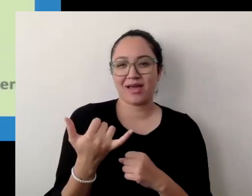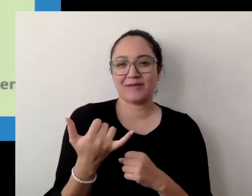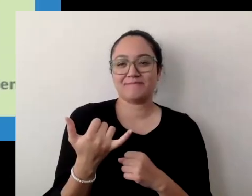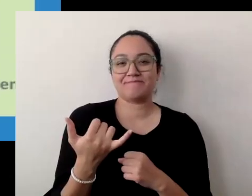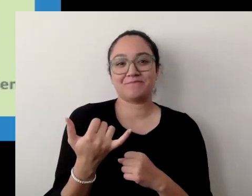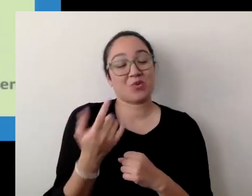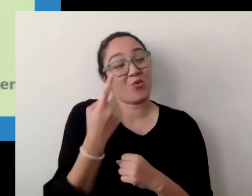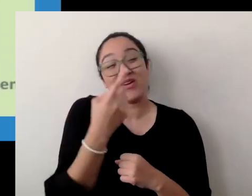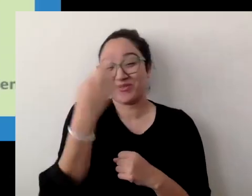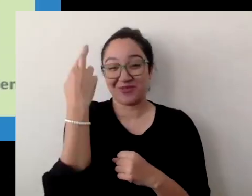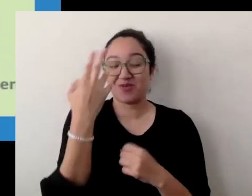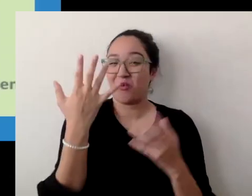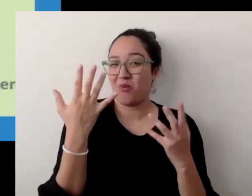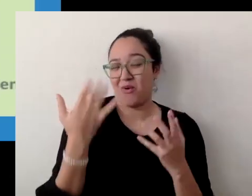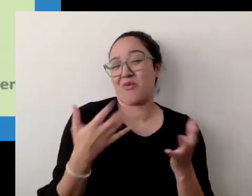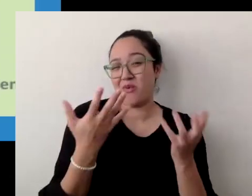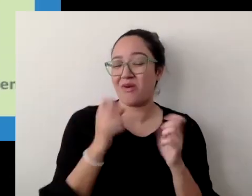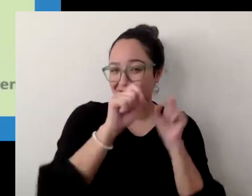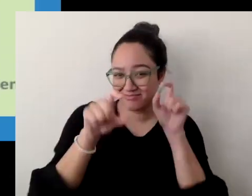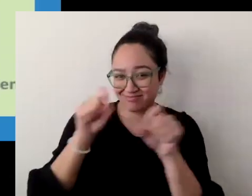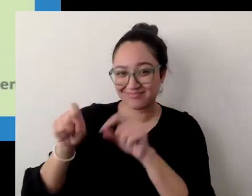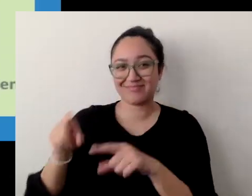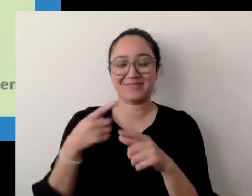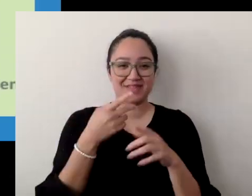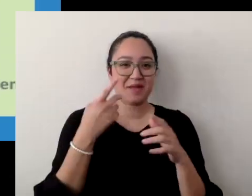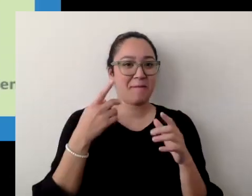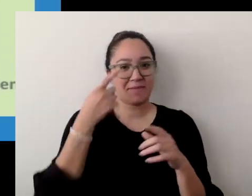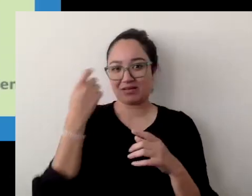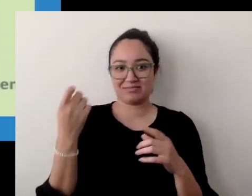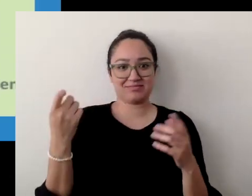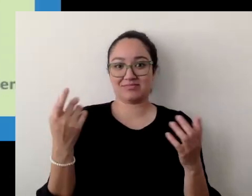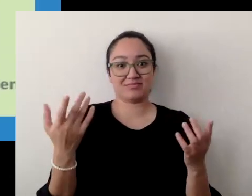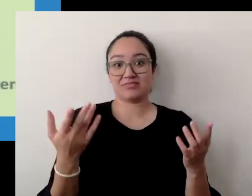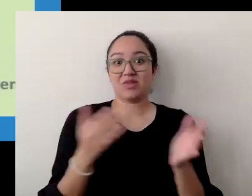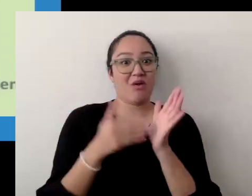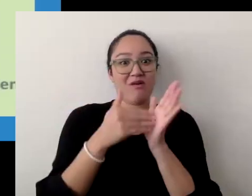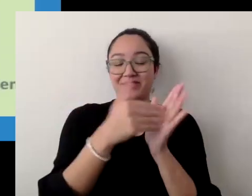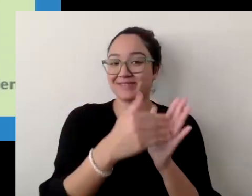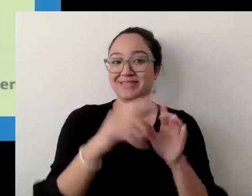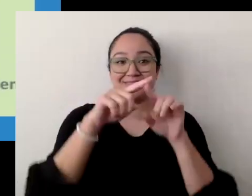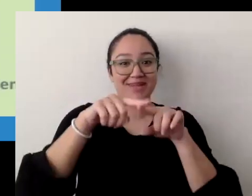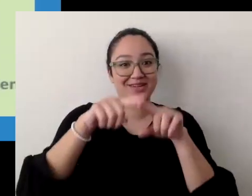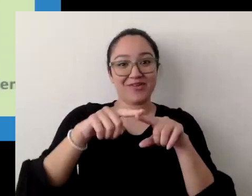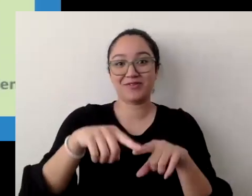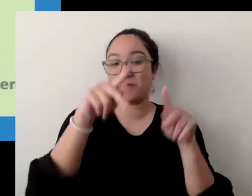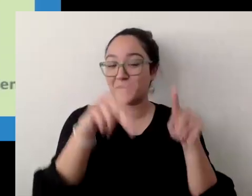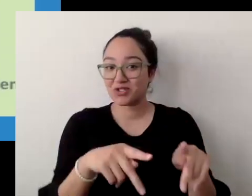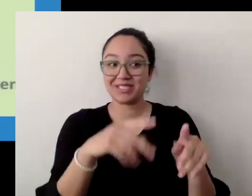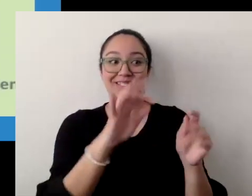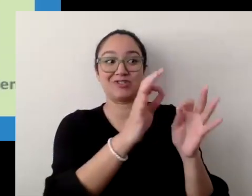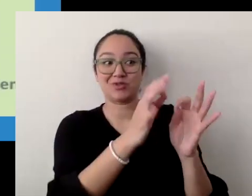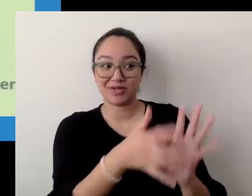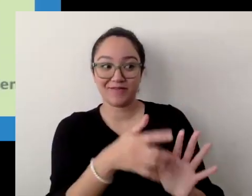of the reasons why we wanted to do this survey was Mhm. because often, depending on the person we are